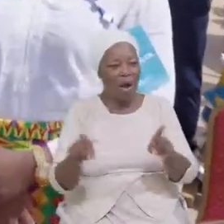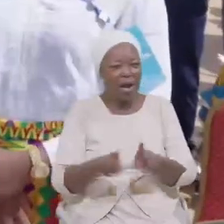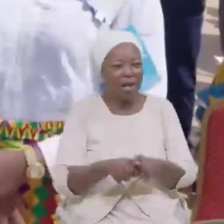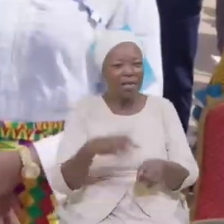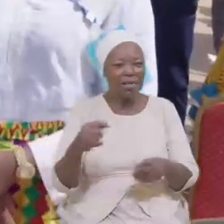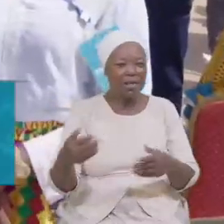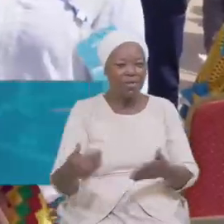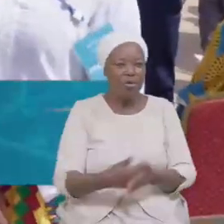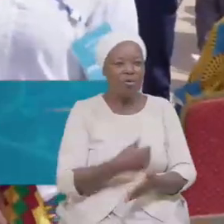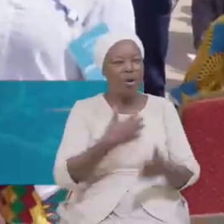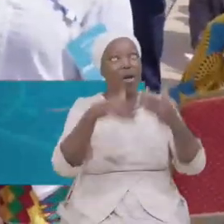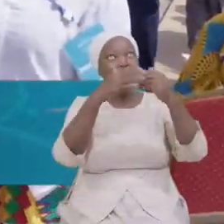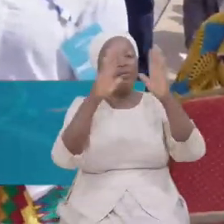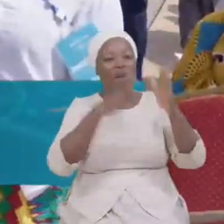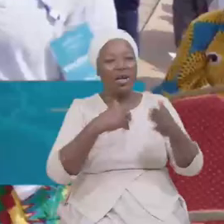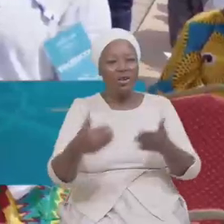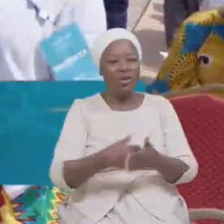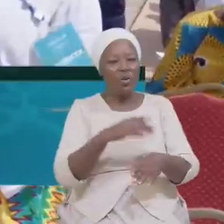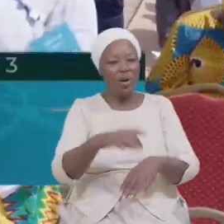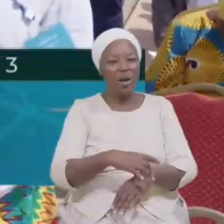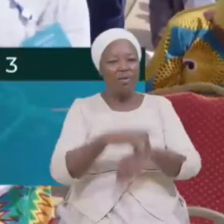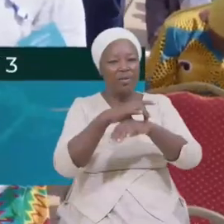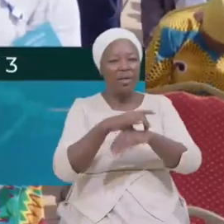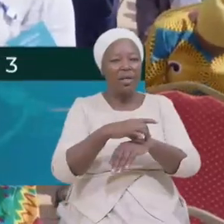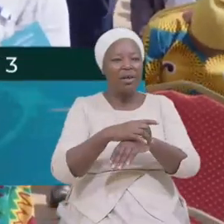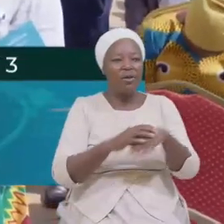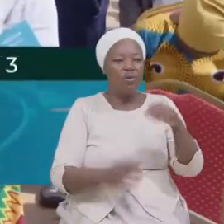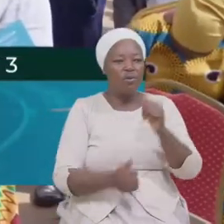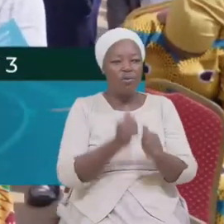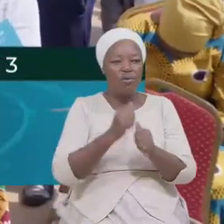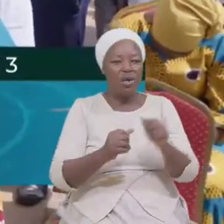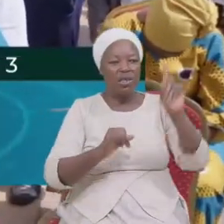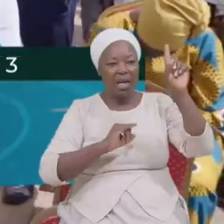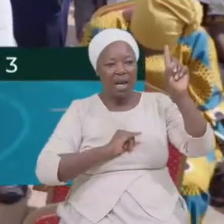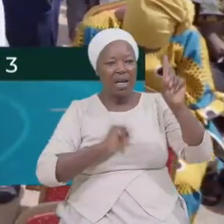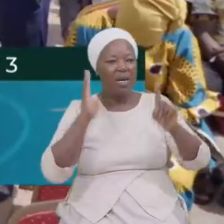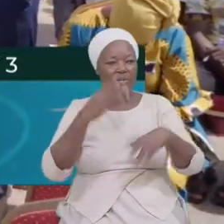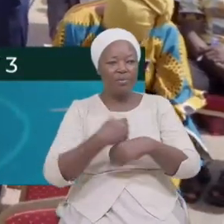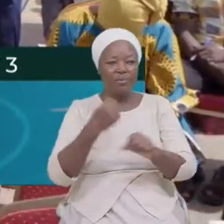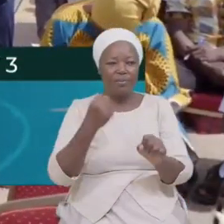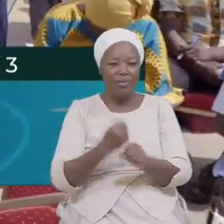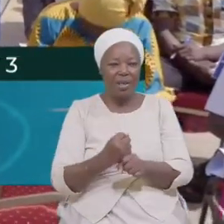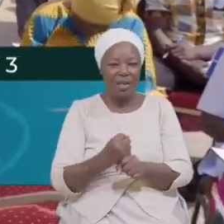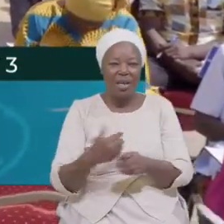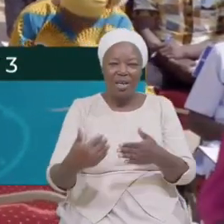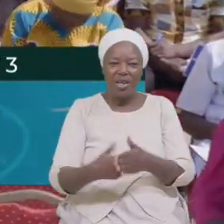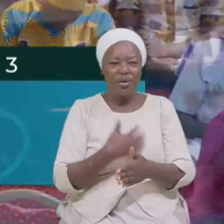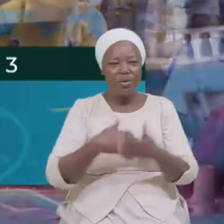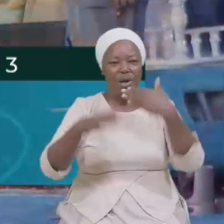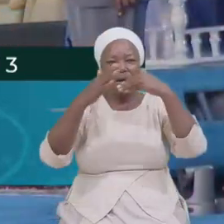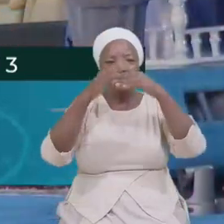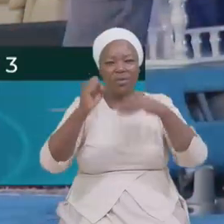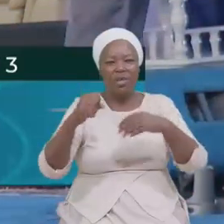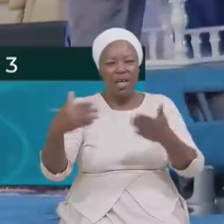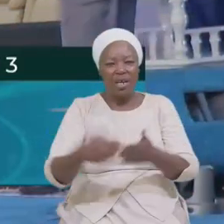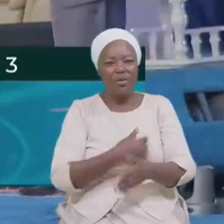heavens and the new earth, which I will make. New heavens, new